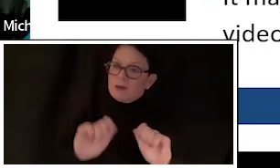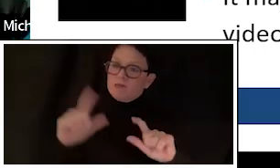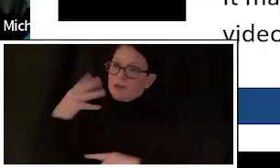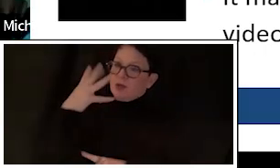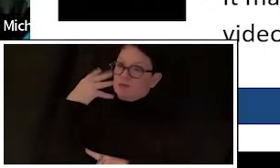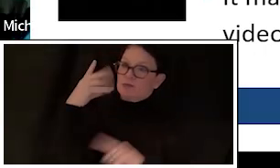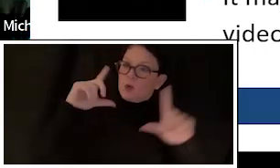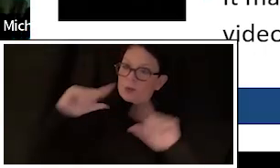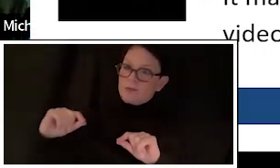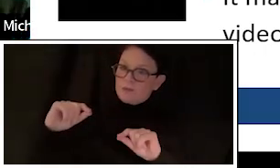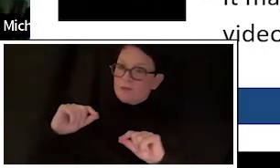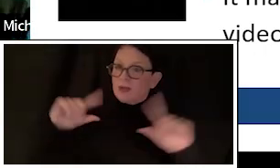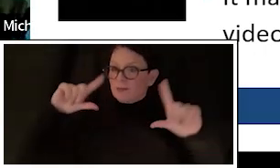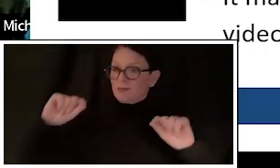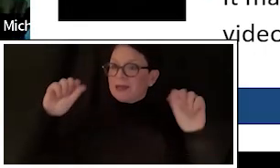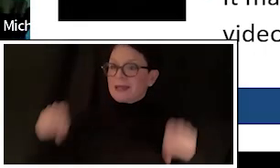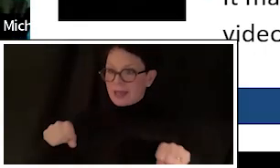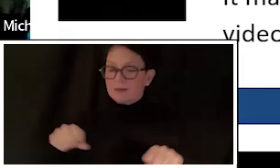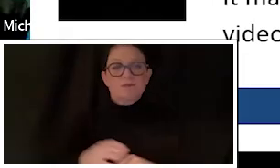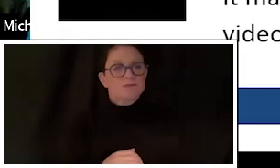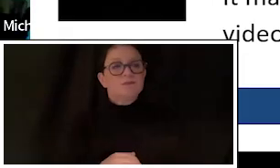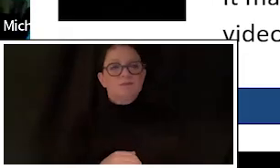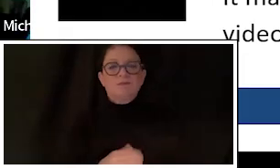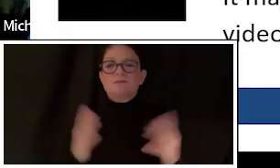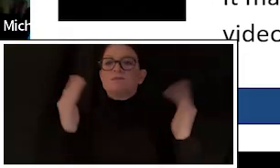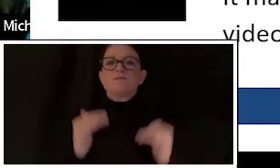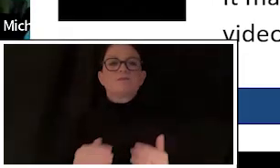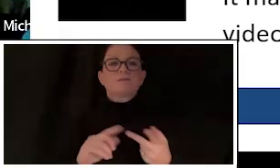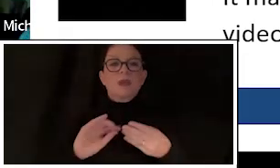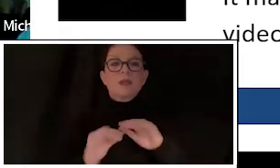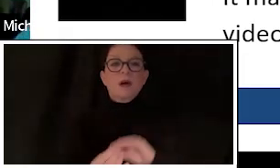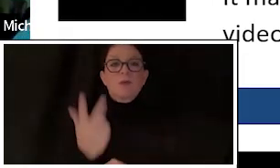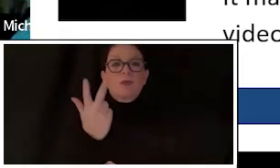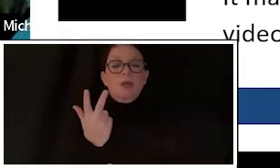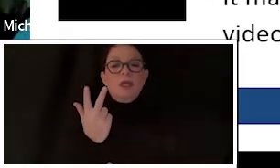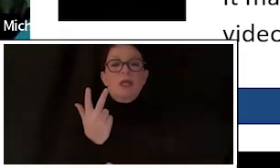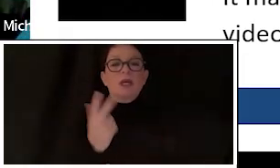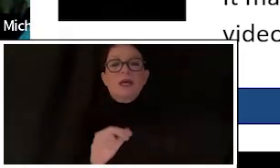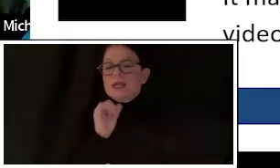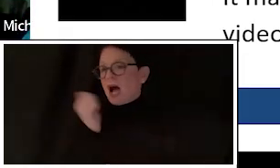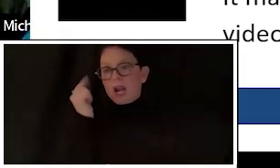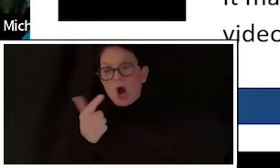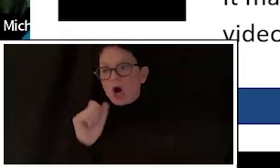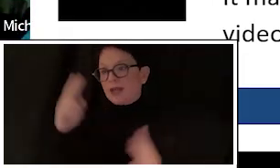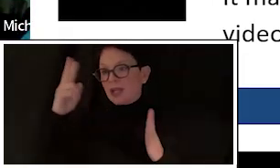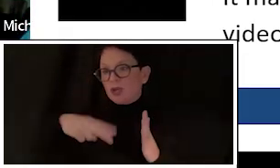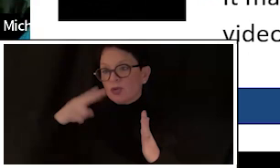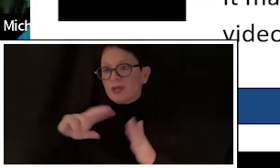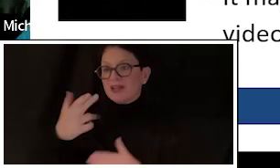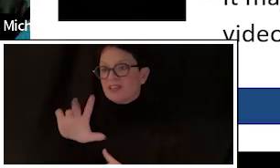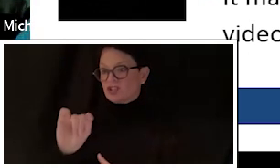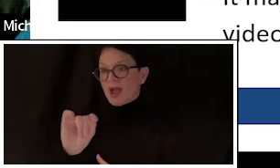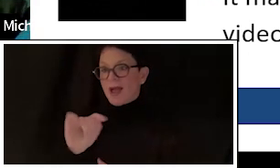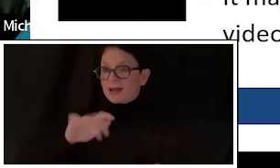off. Just click it to do that. Tip number 3, not everyone can read the